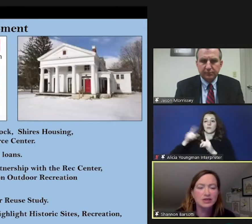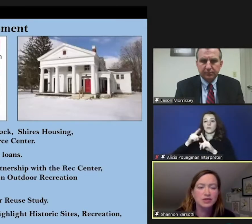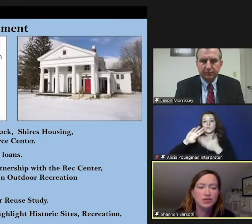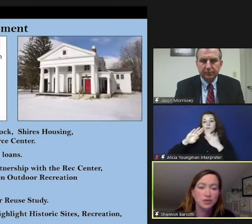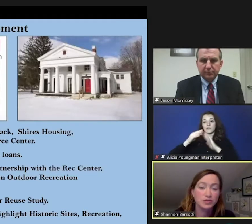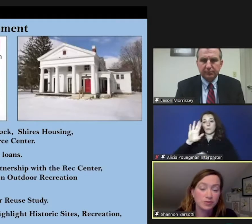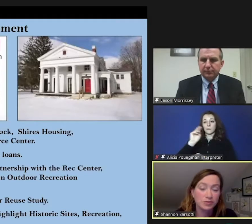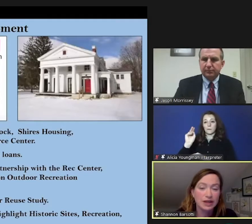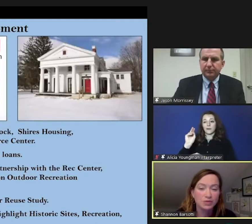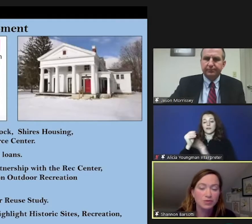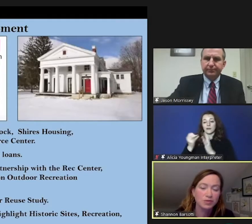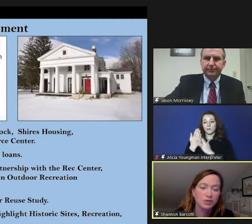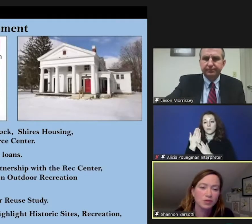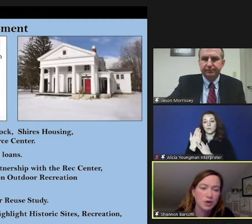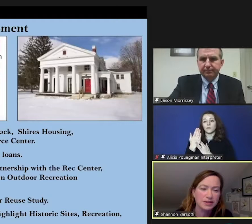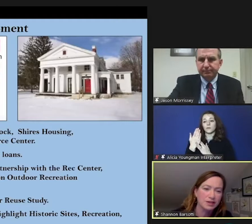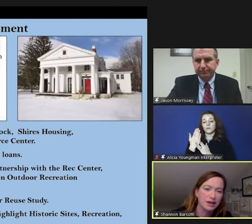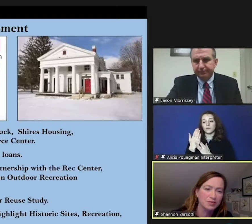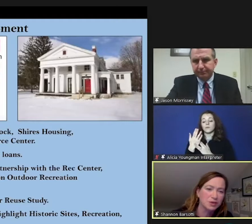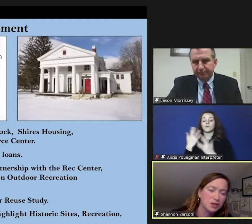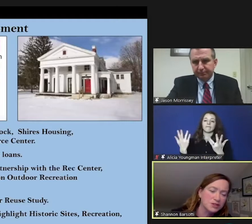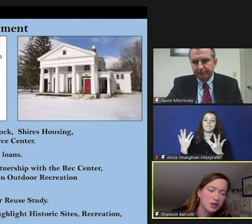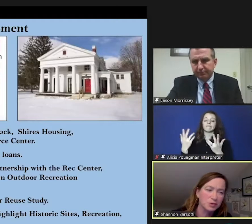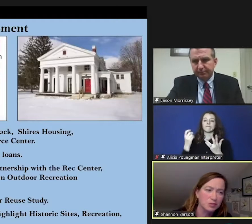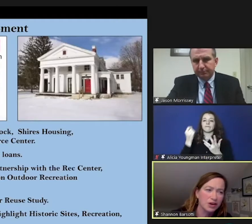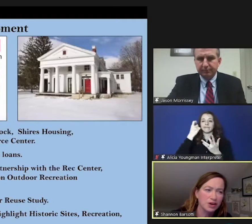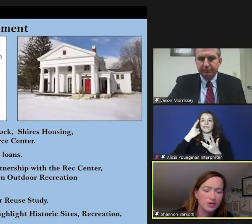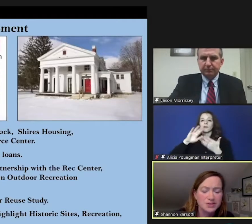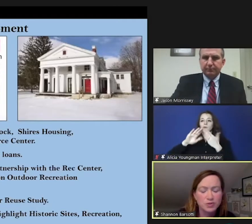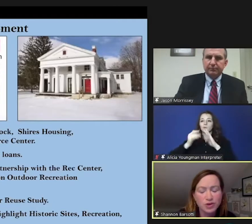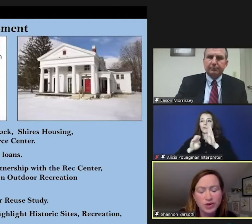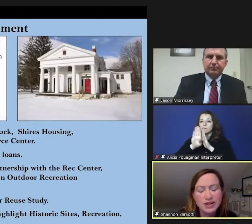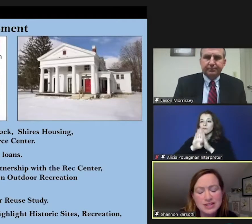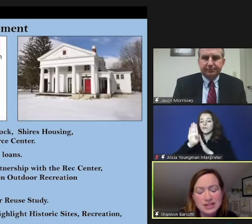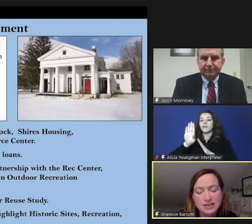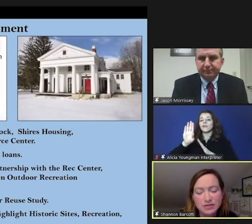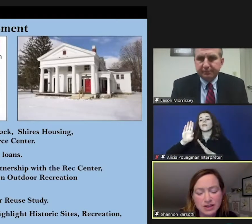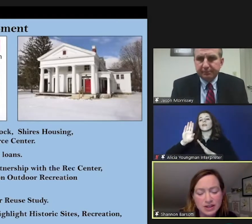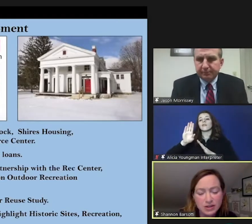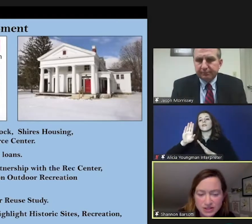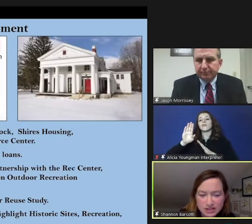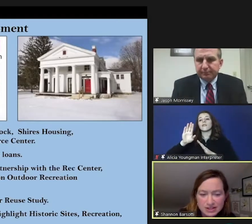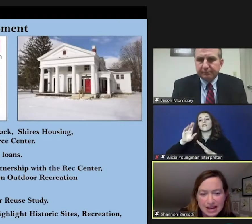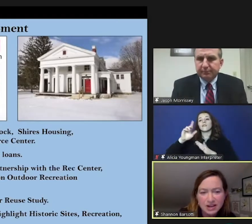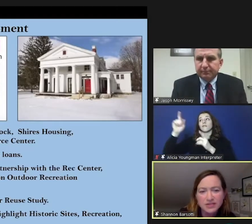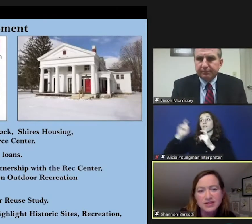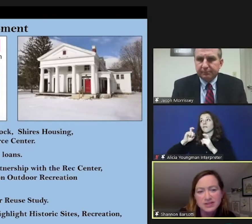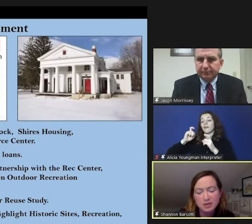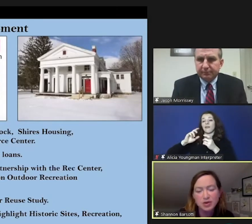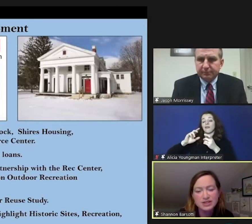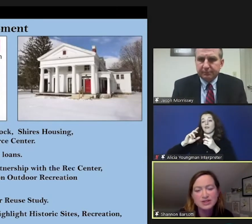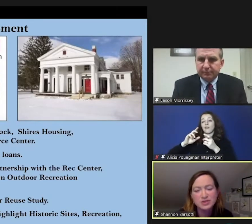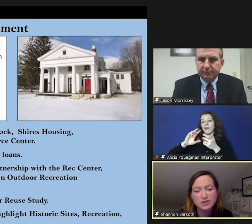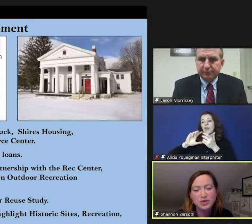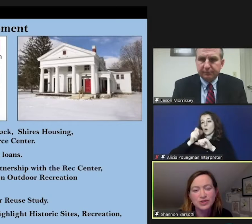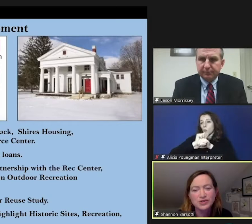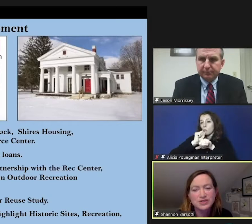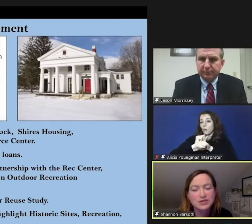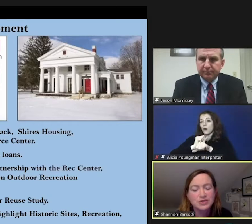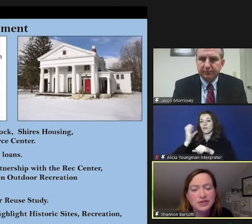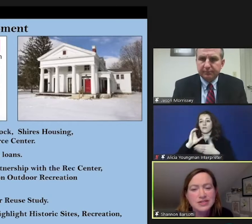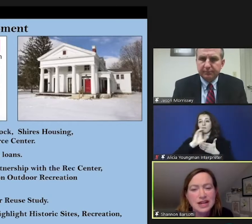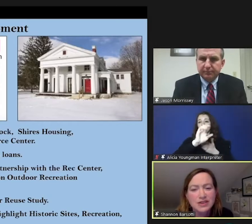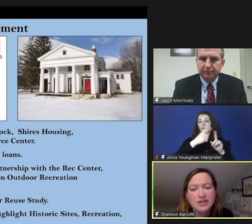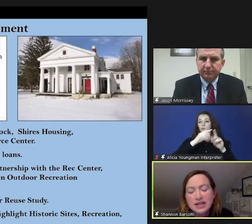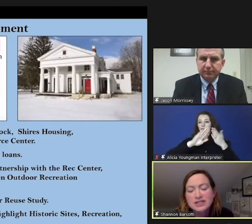Bennington through, and the way that community development block grants work is that the funding goes to the town and then is subgranted to